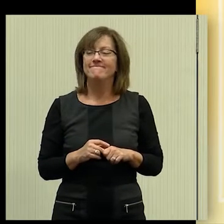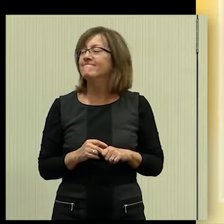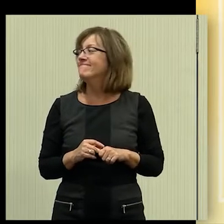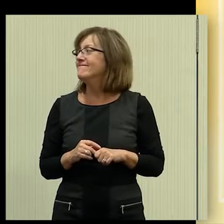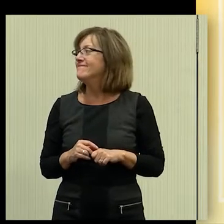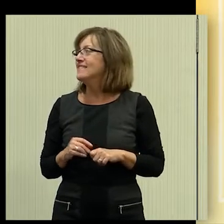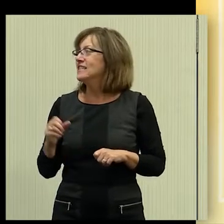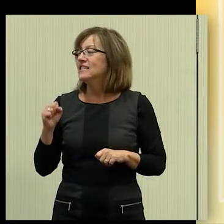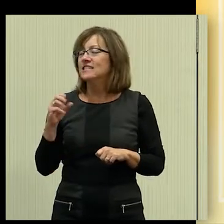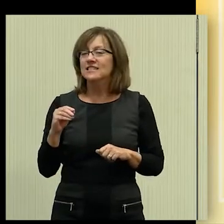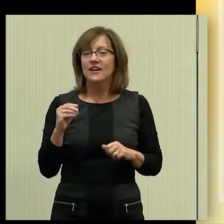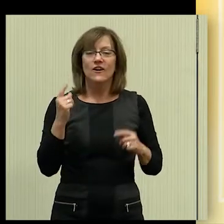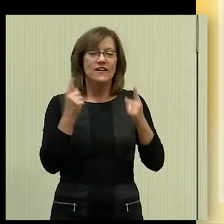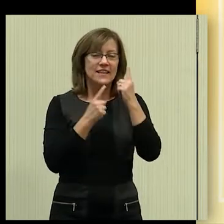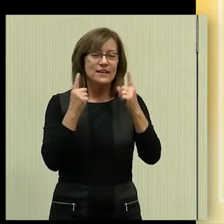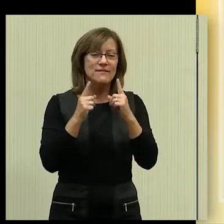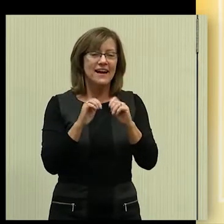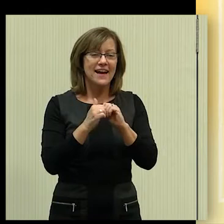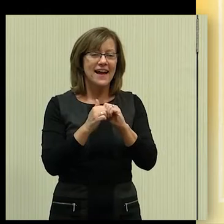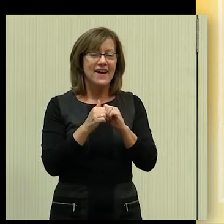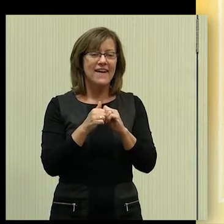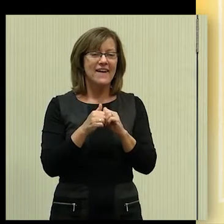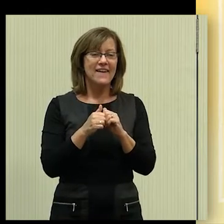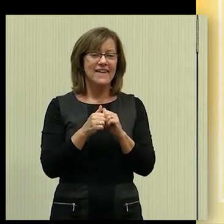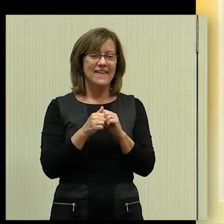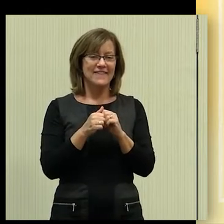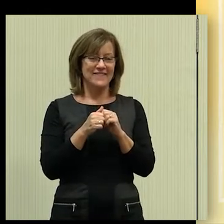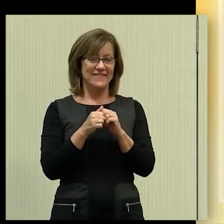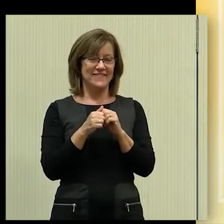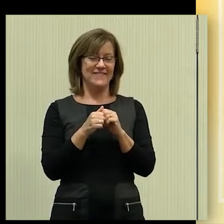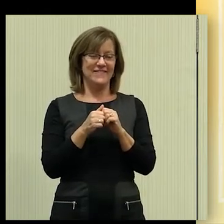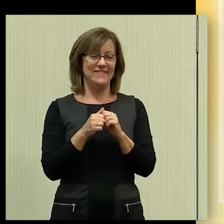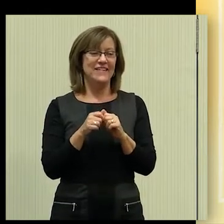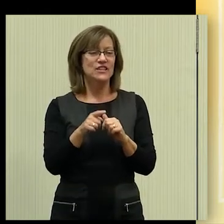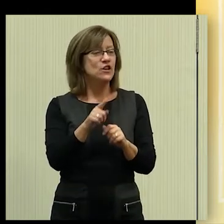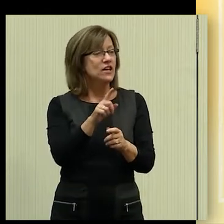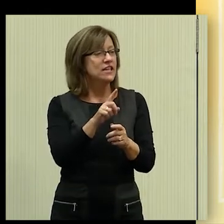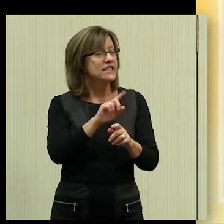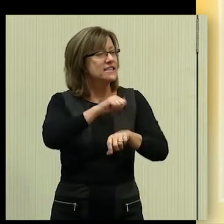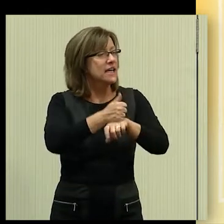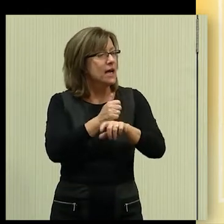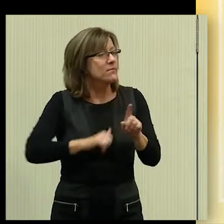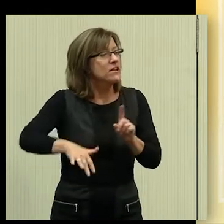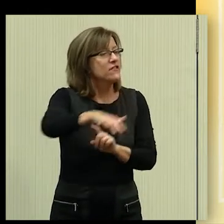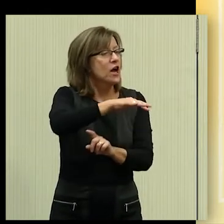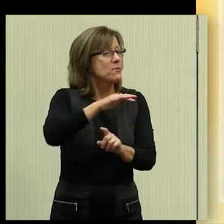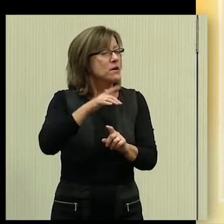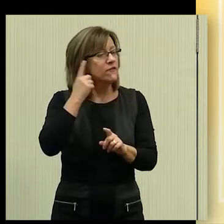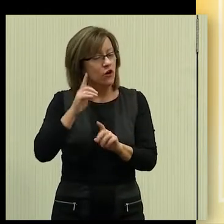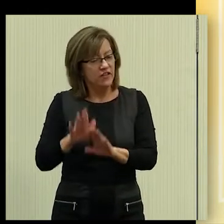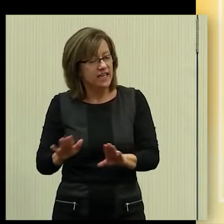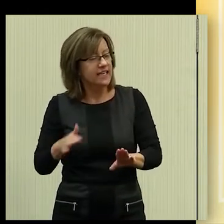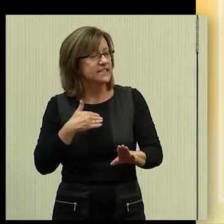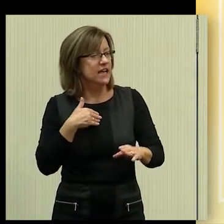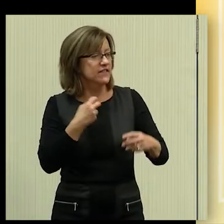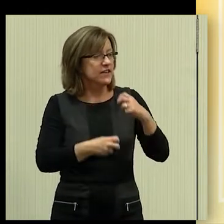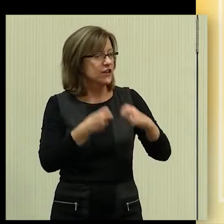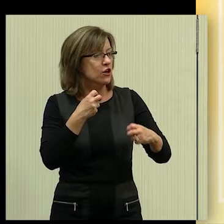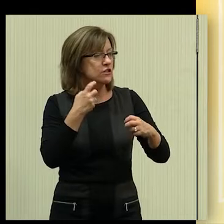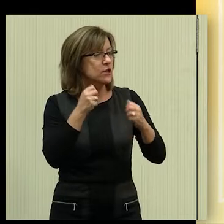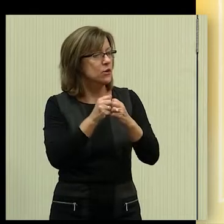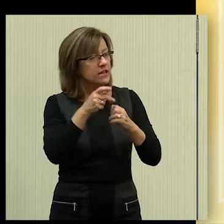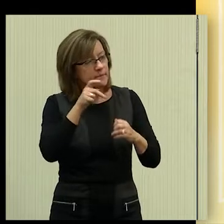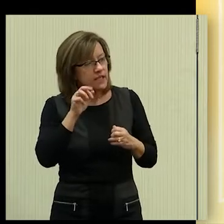So think about how you might design environments for a child who has difficulty with peers, or design centers